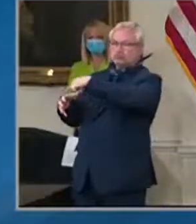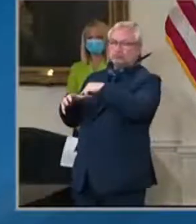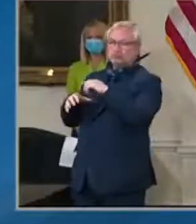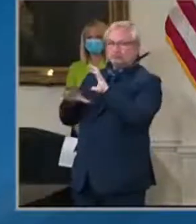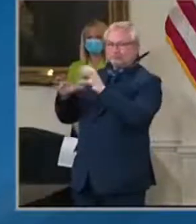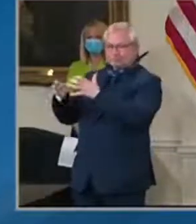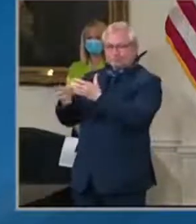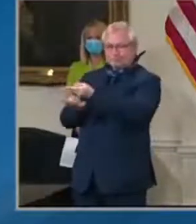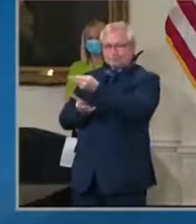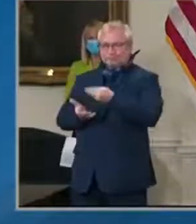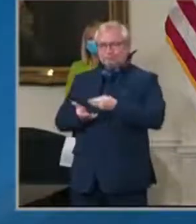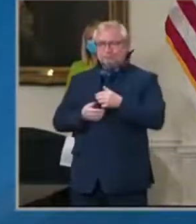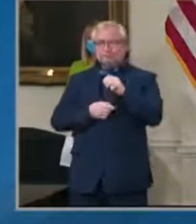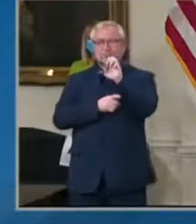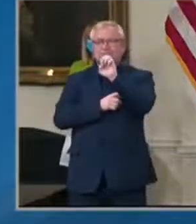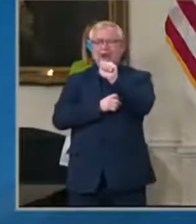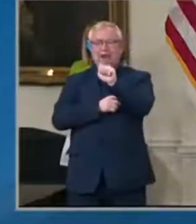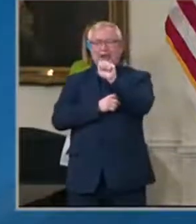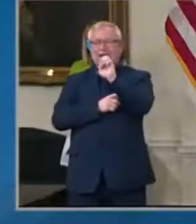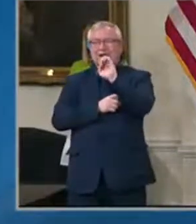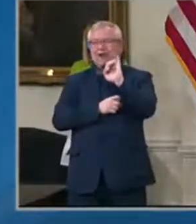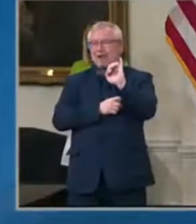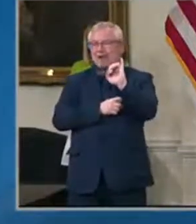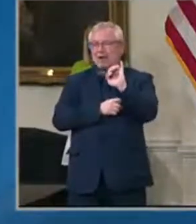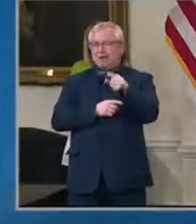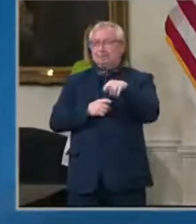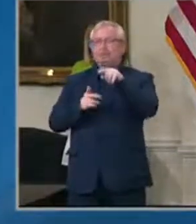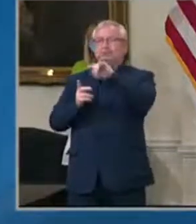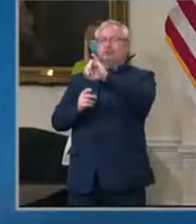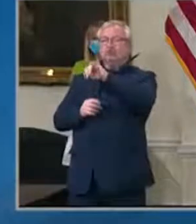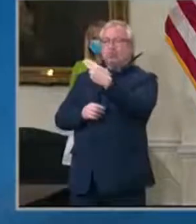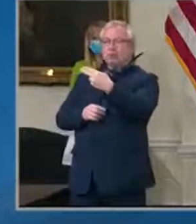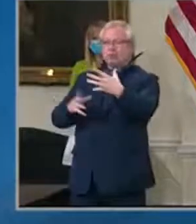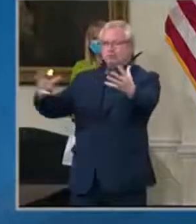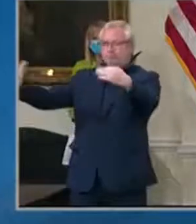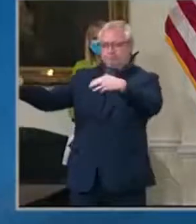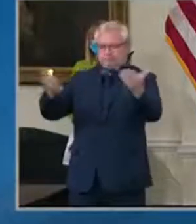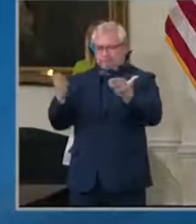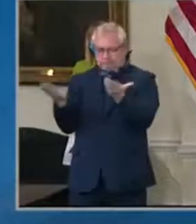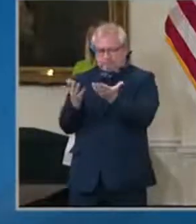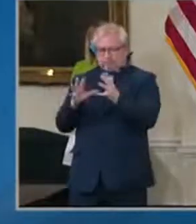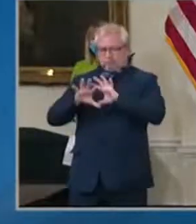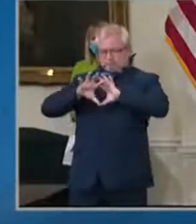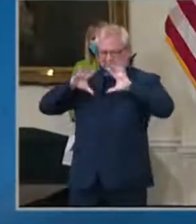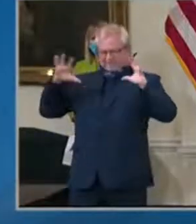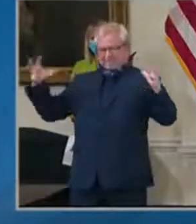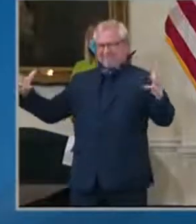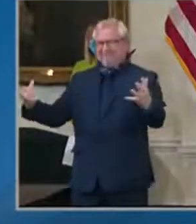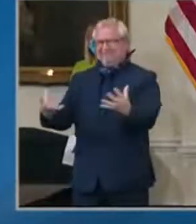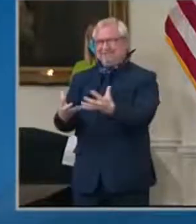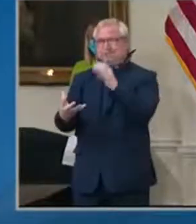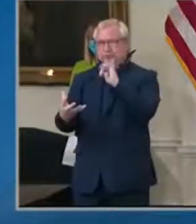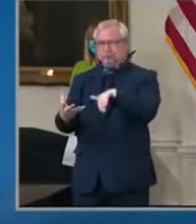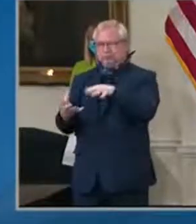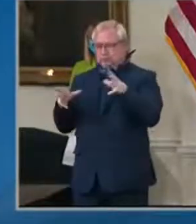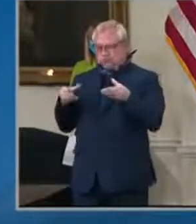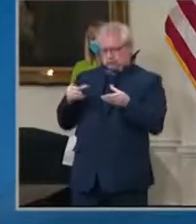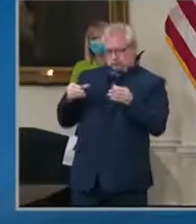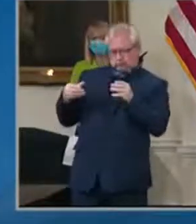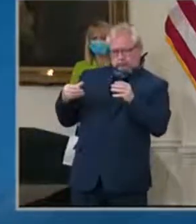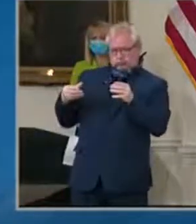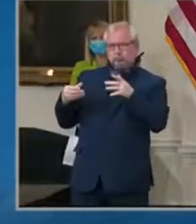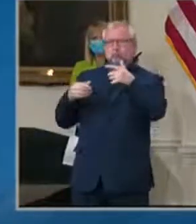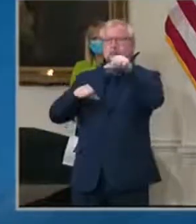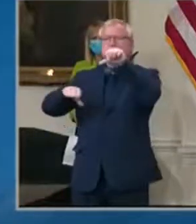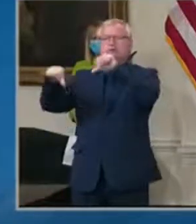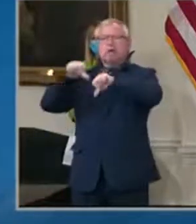Johns Hopkins. We also solicited input from our team of scientists, public health